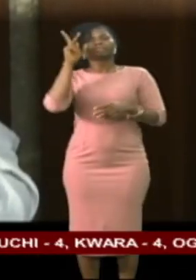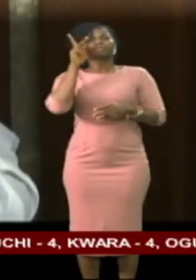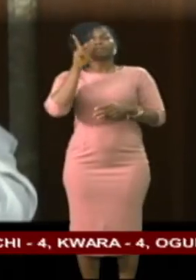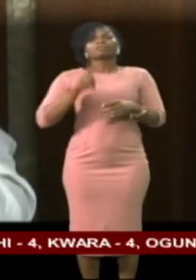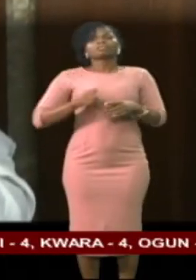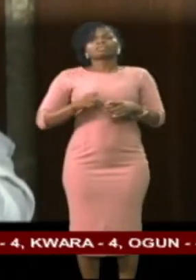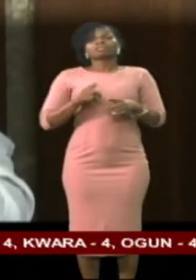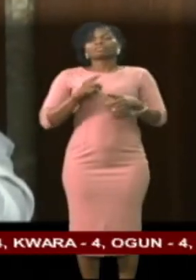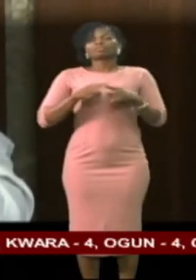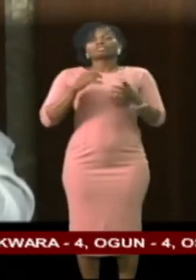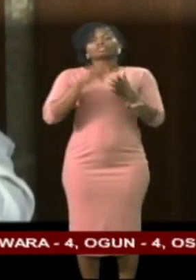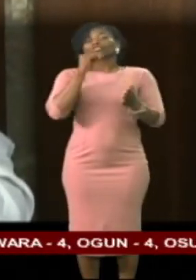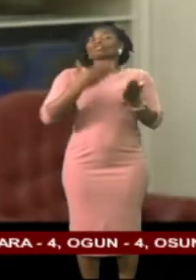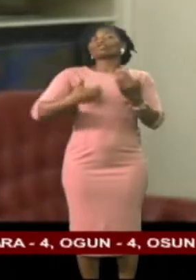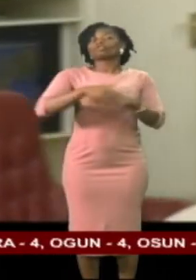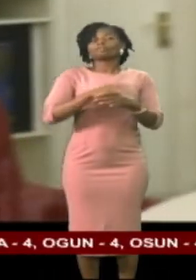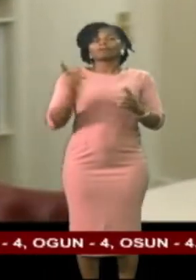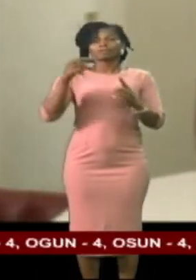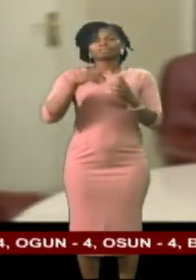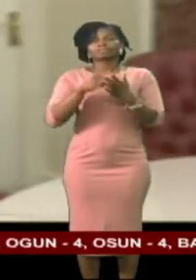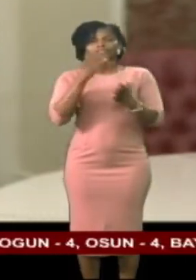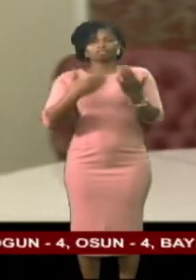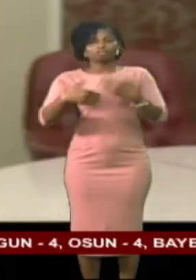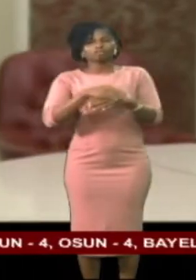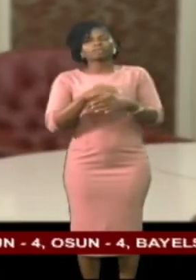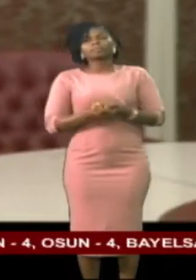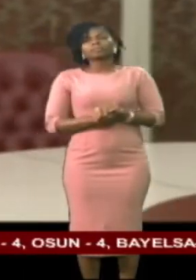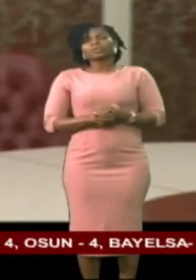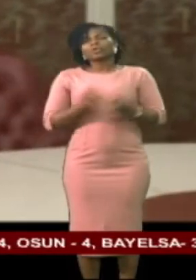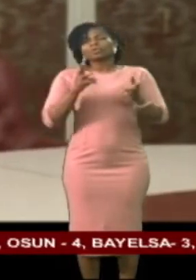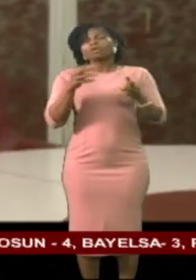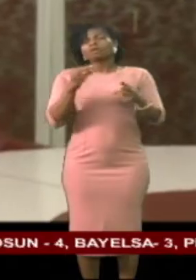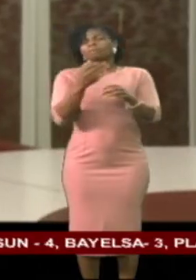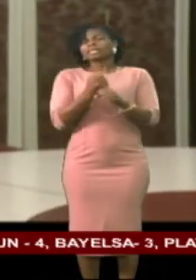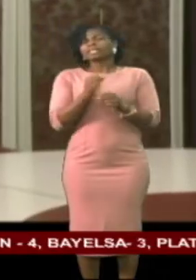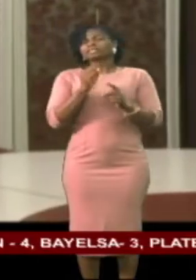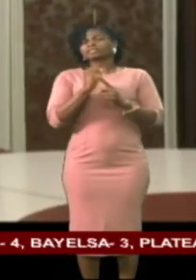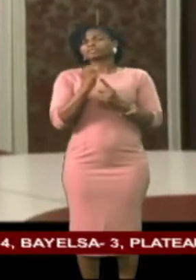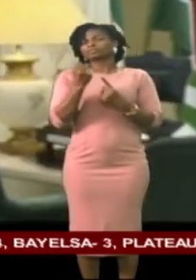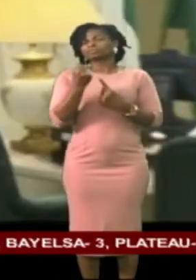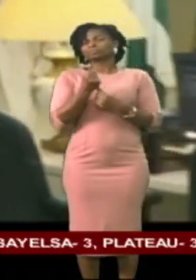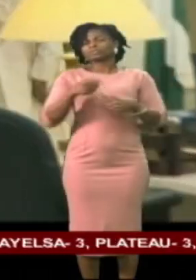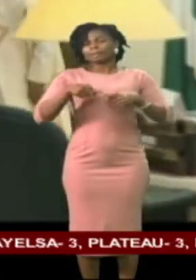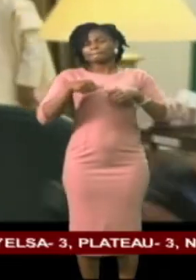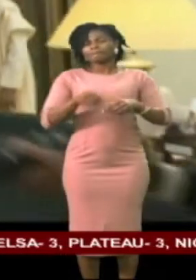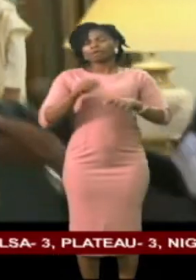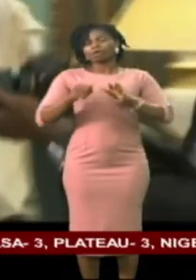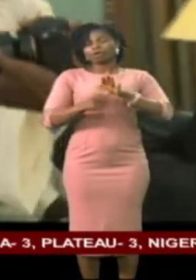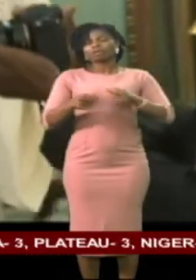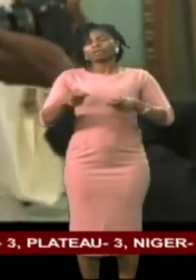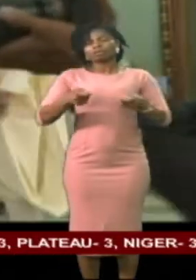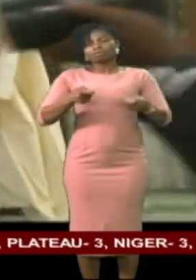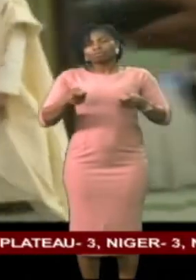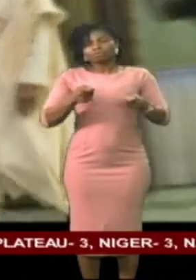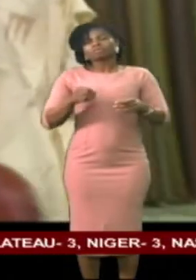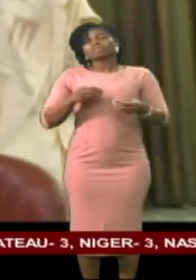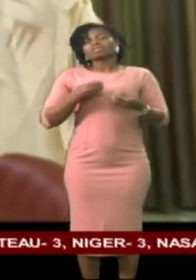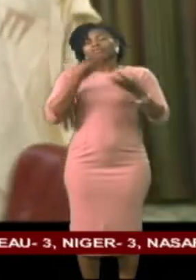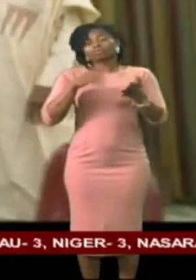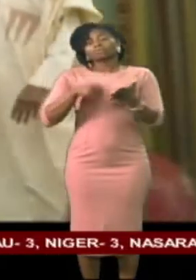is not over until it is over. Ways and means of getting the situation permanently under control informed this